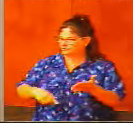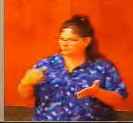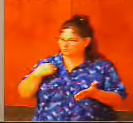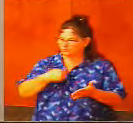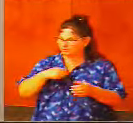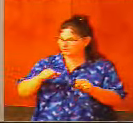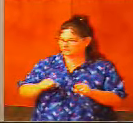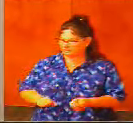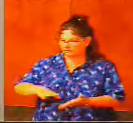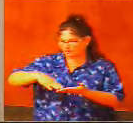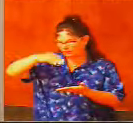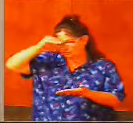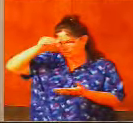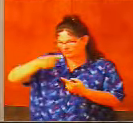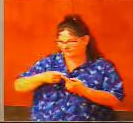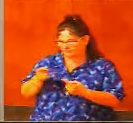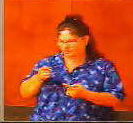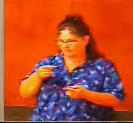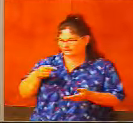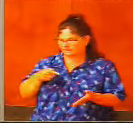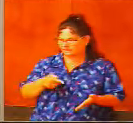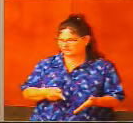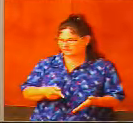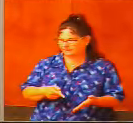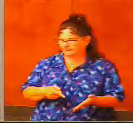learn from him.